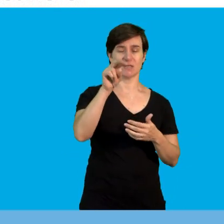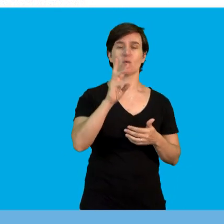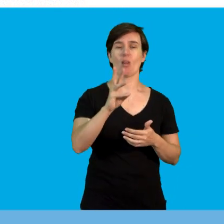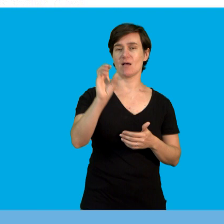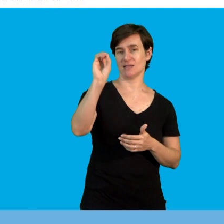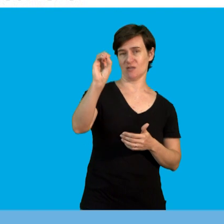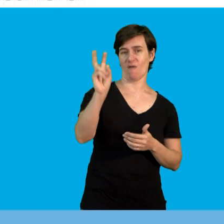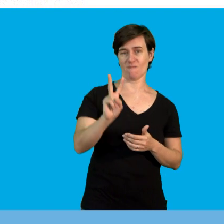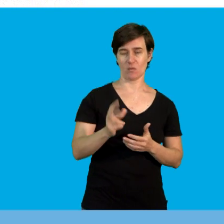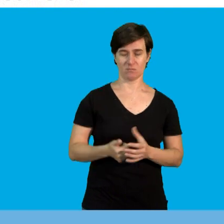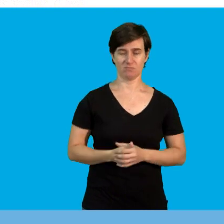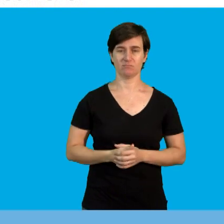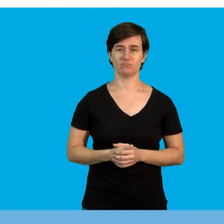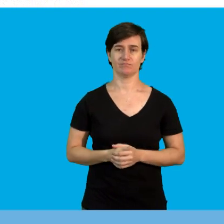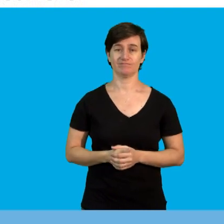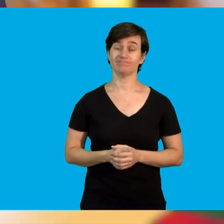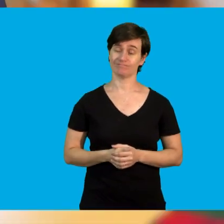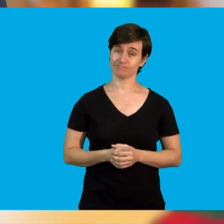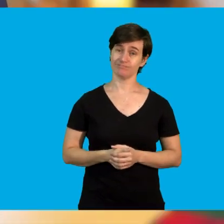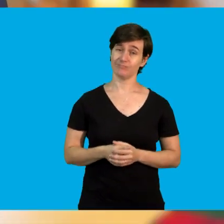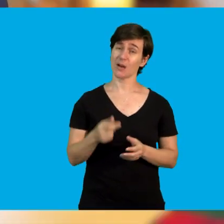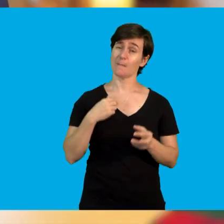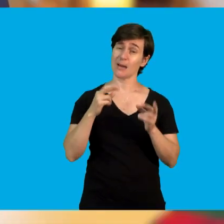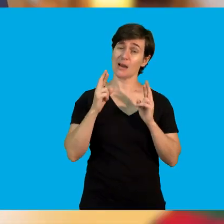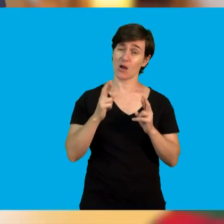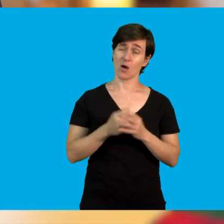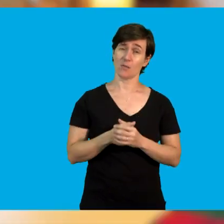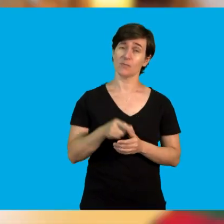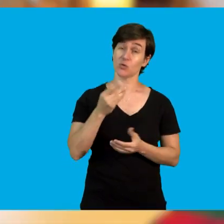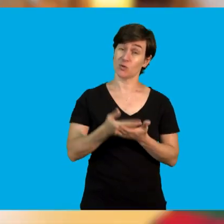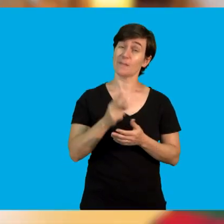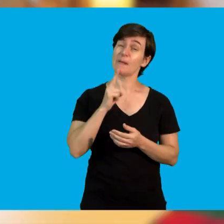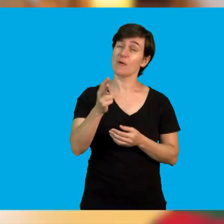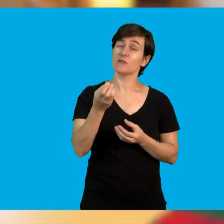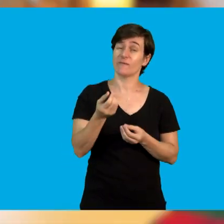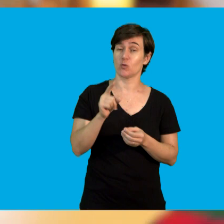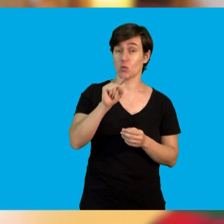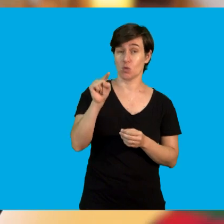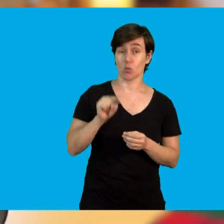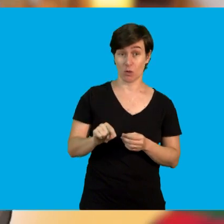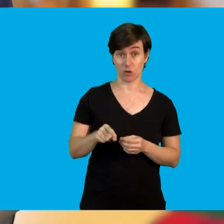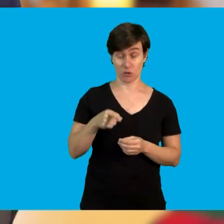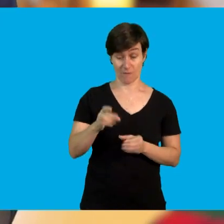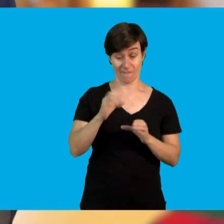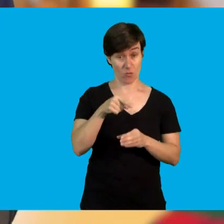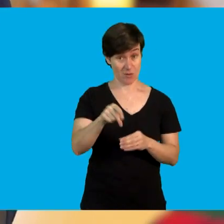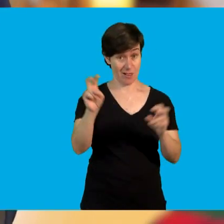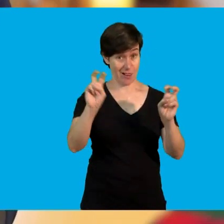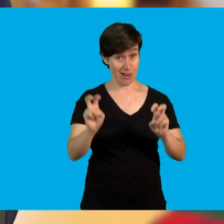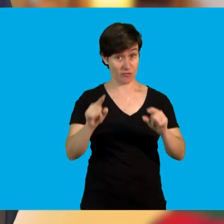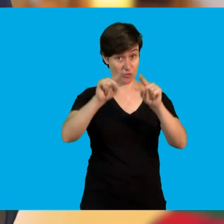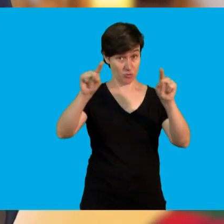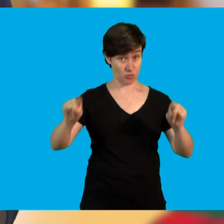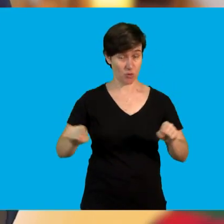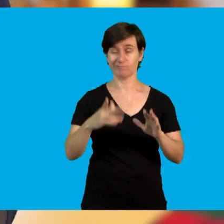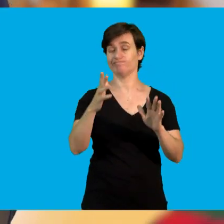to be 0. Right. With all of that said, I hope we can then be able to answer certain questions that are still based on the